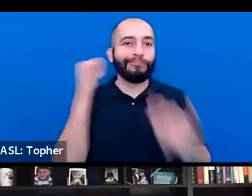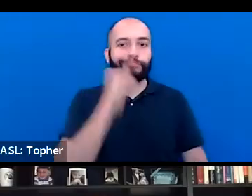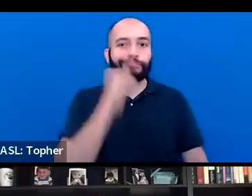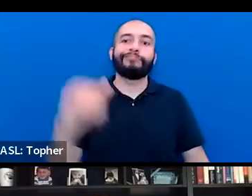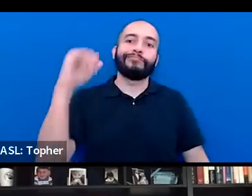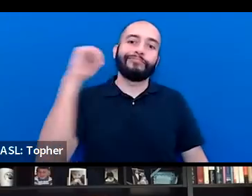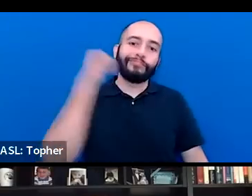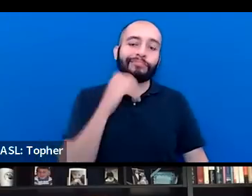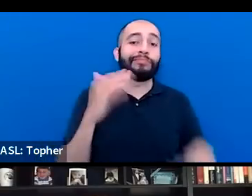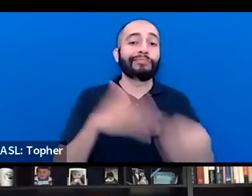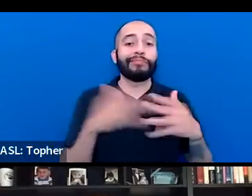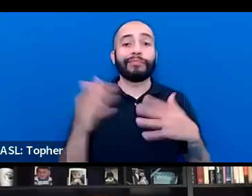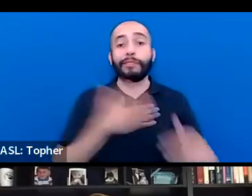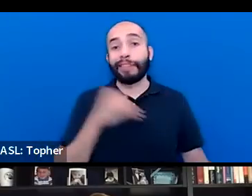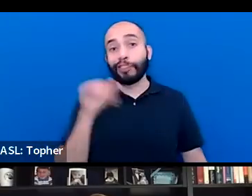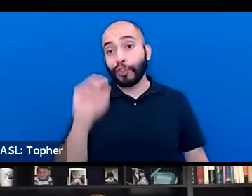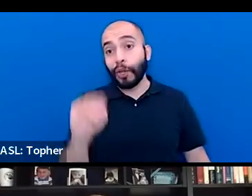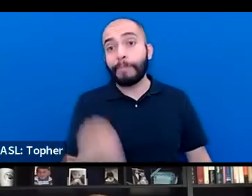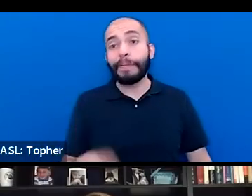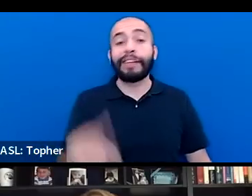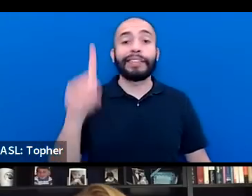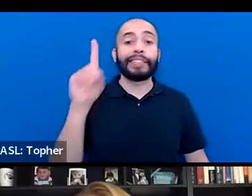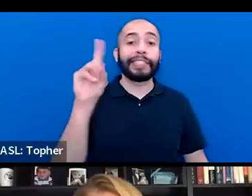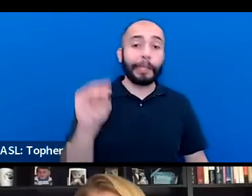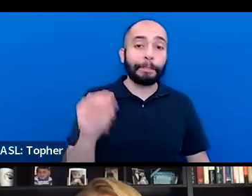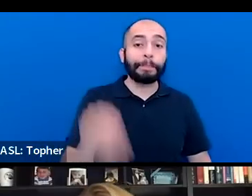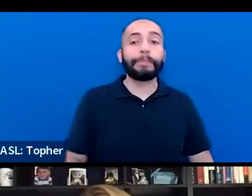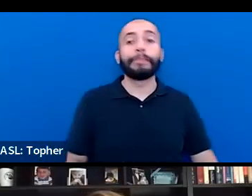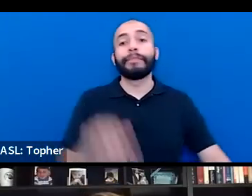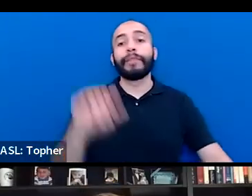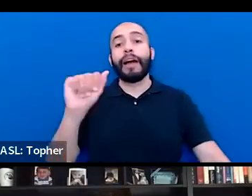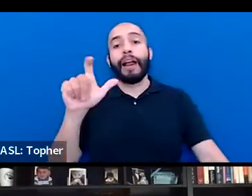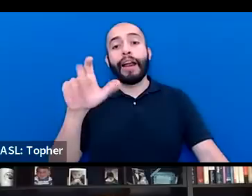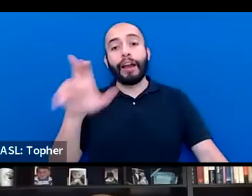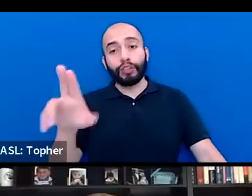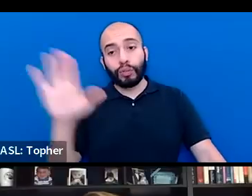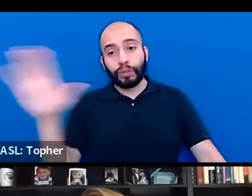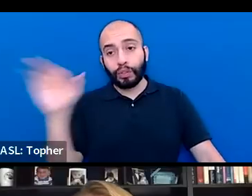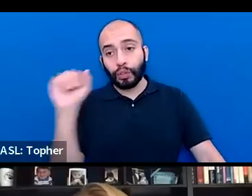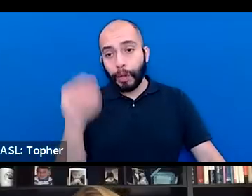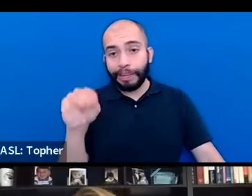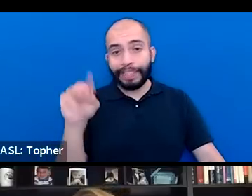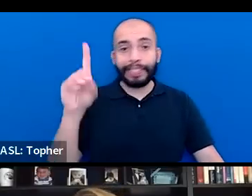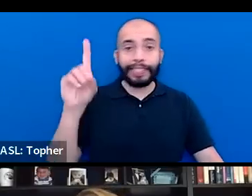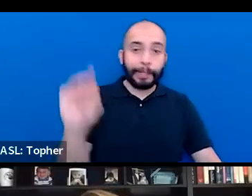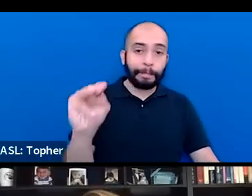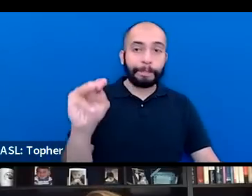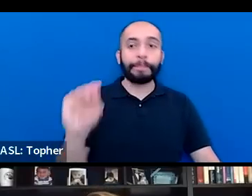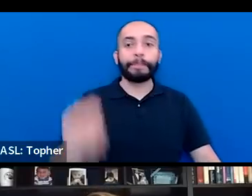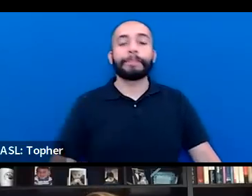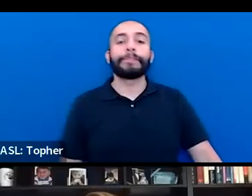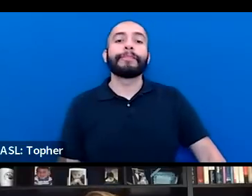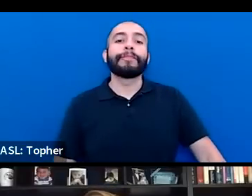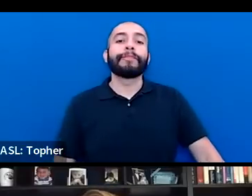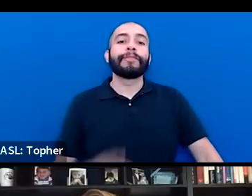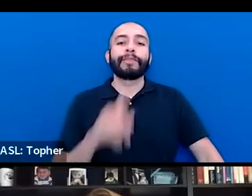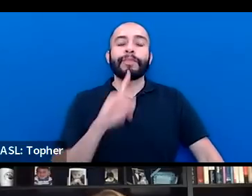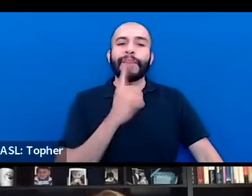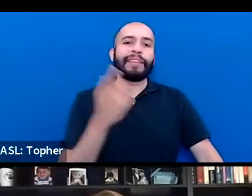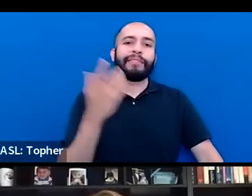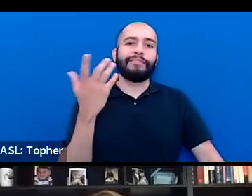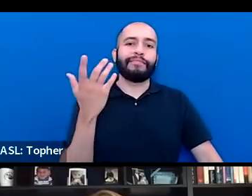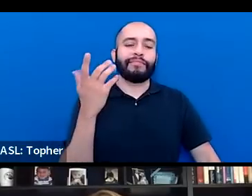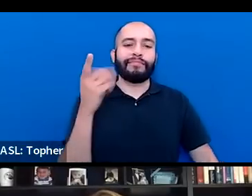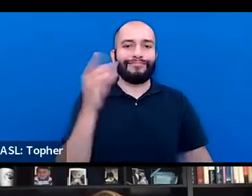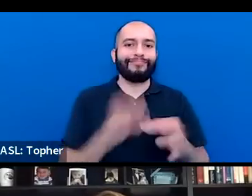direct messages. But the fact that our core organizers are all Amazon workers, and